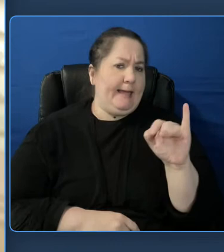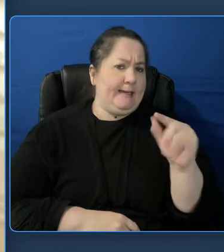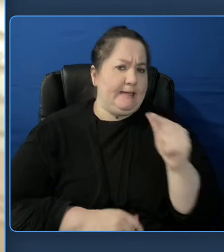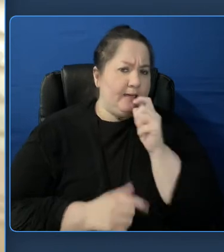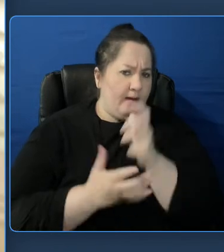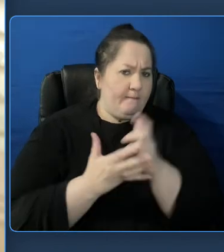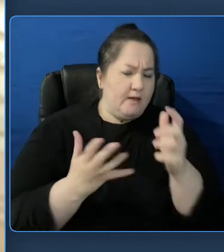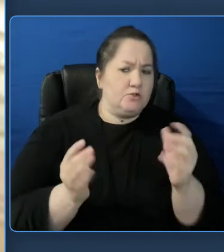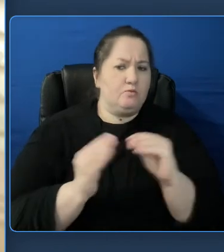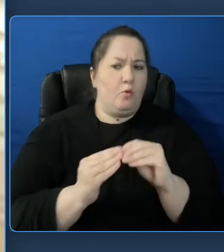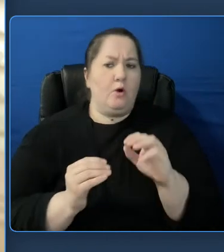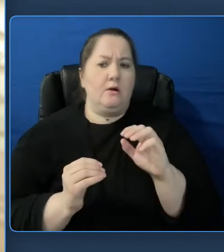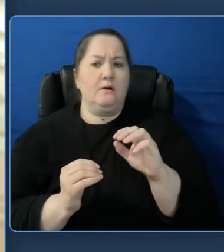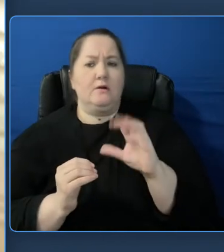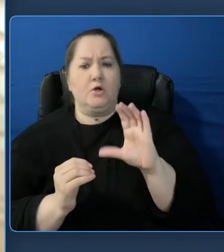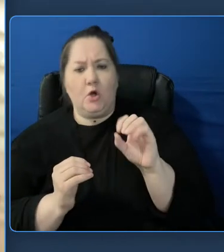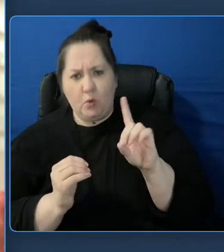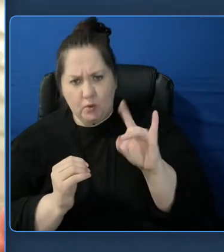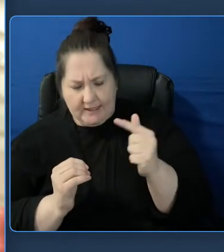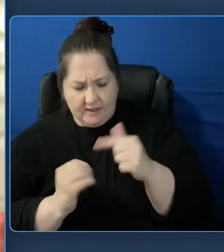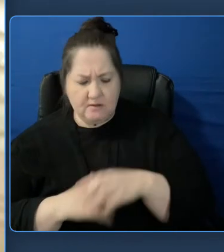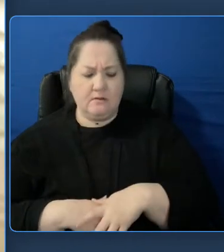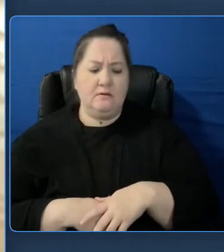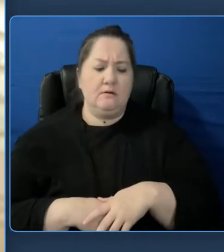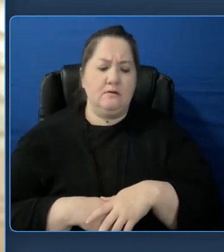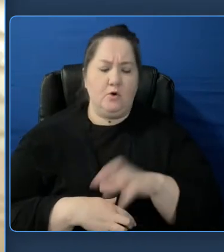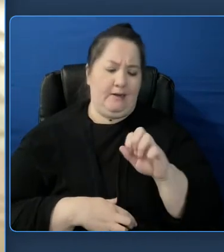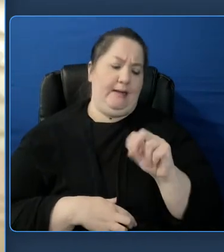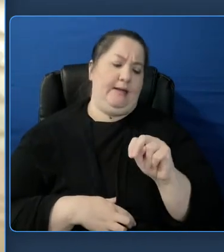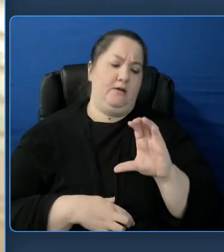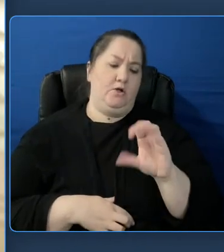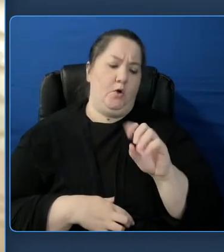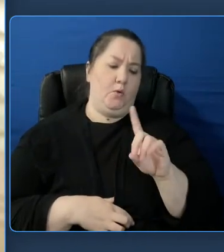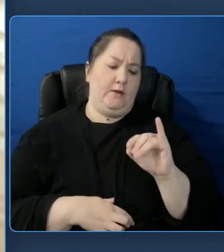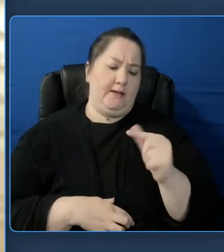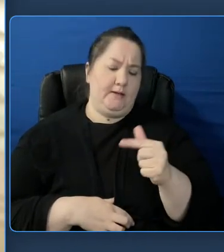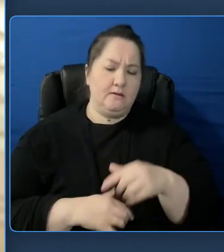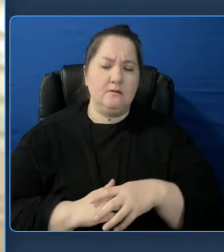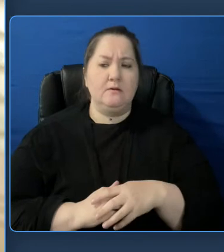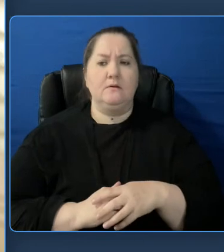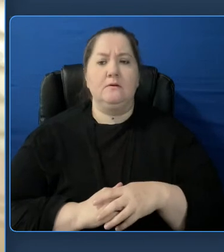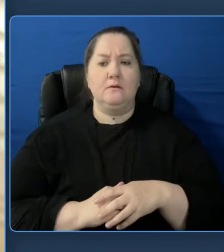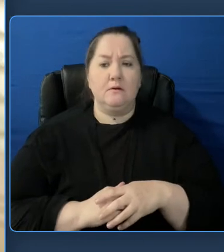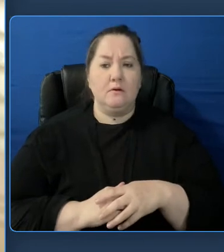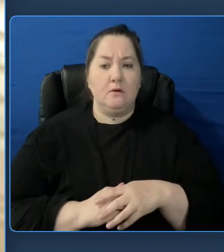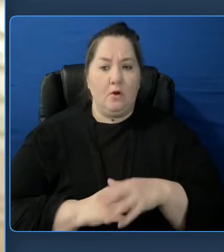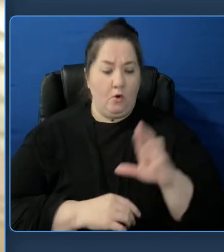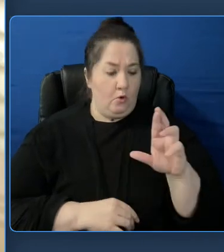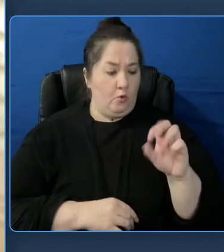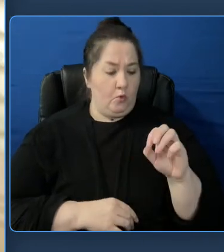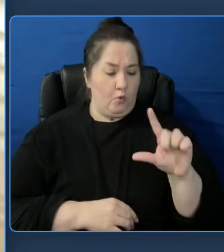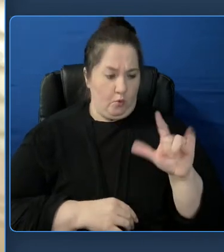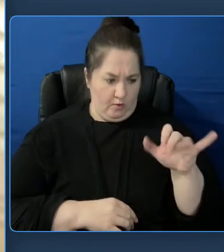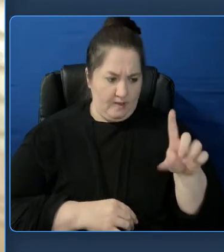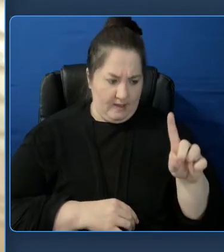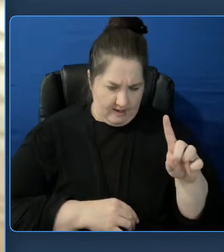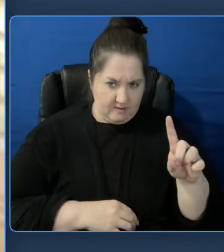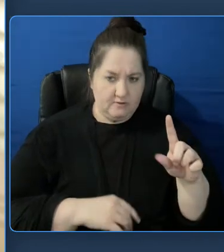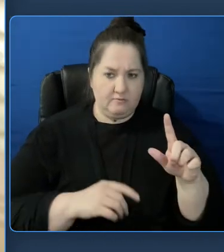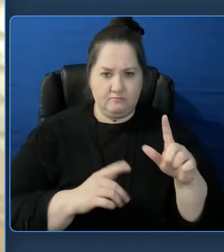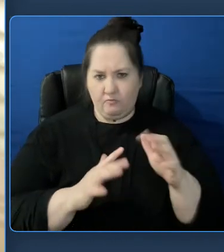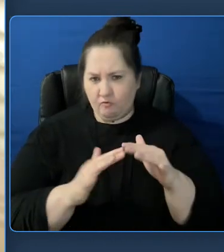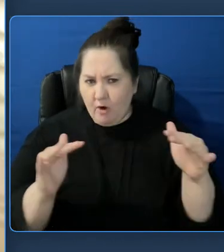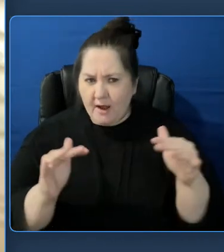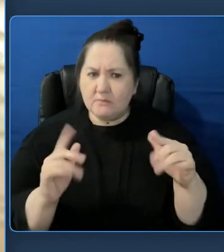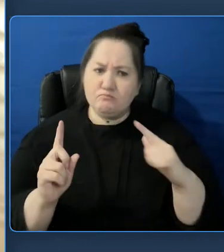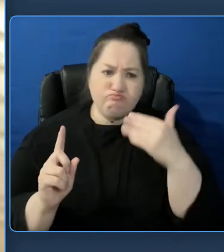And but it's been used for a lot of encoding in those areas. Also, Roland makes a variety of pretty